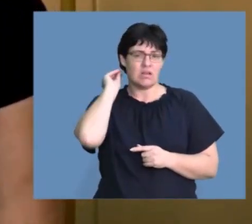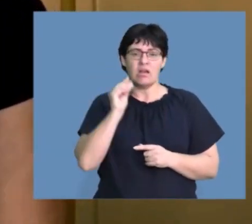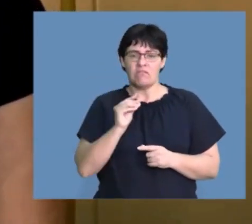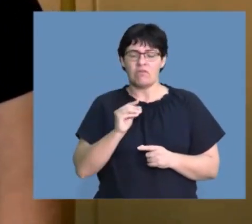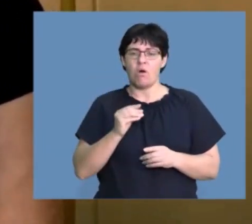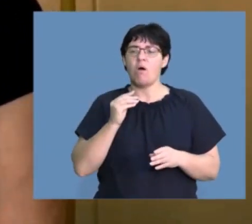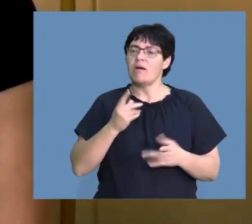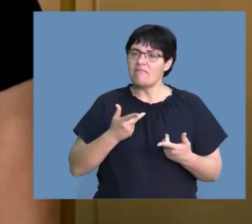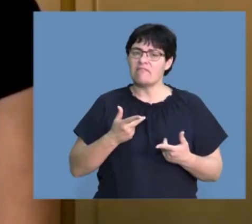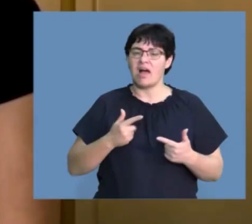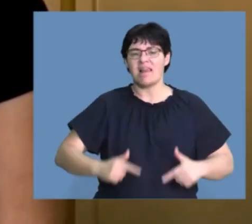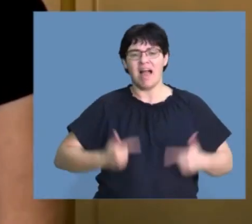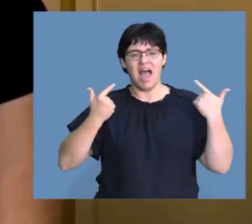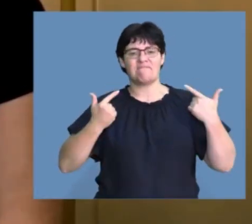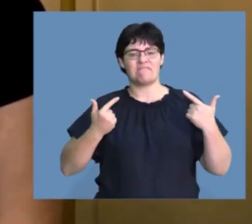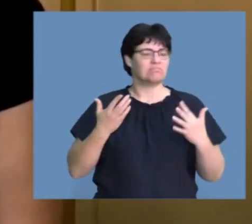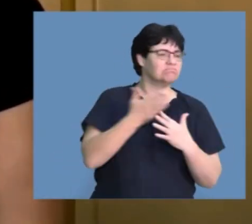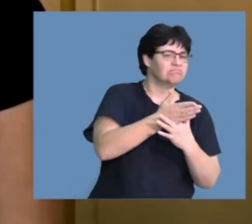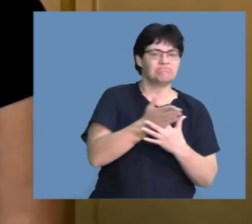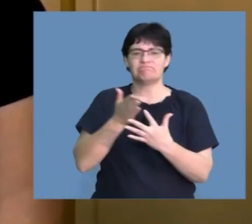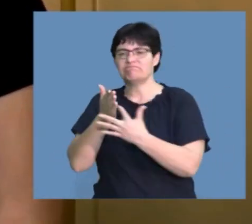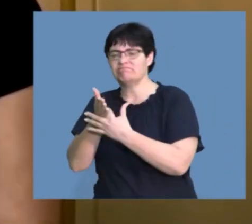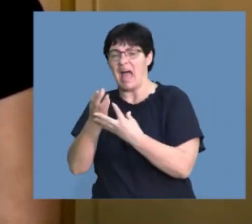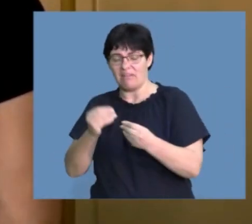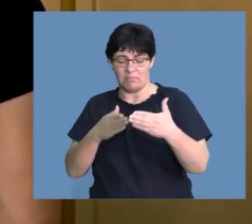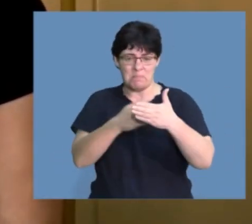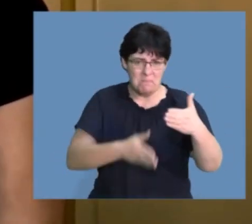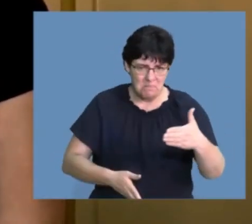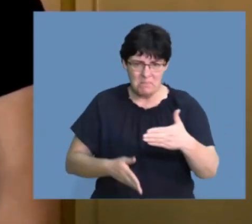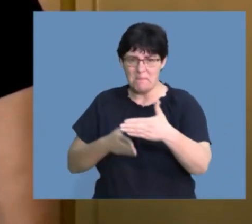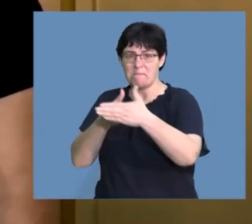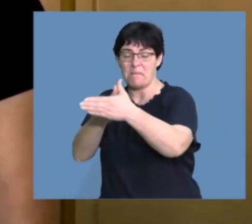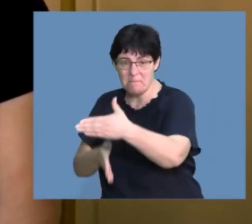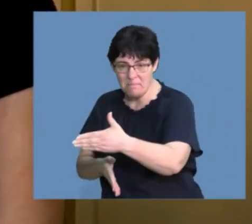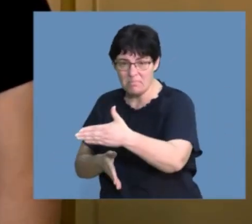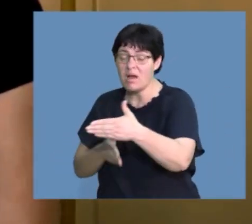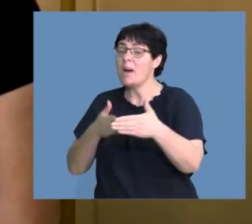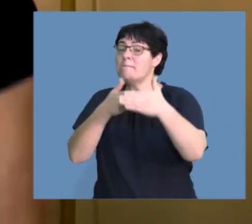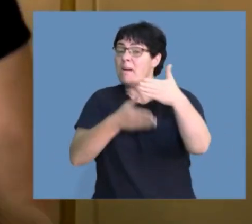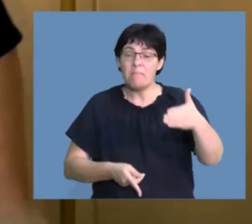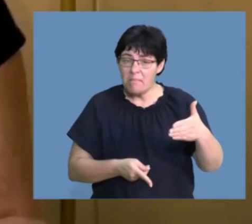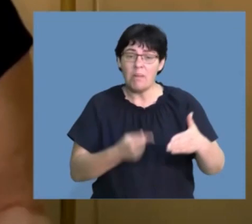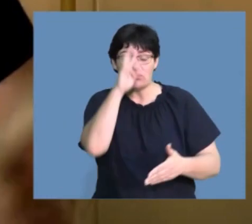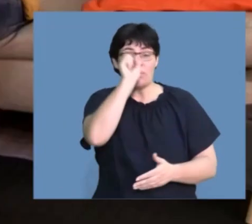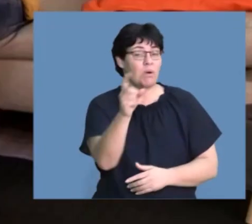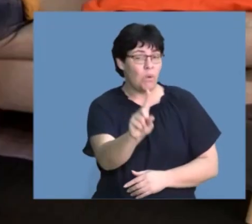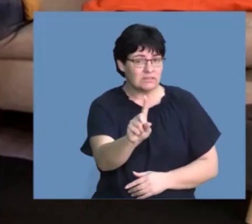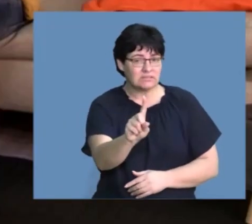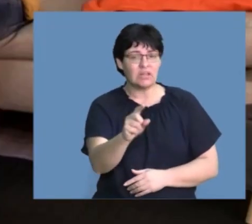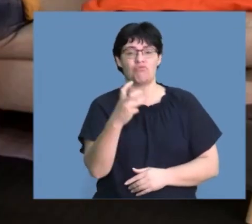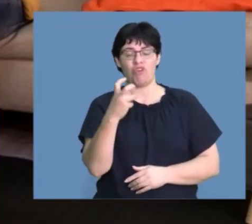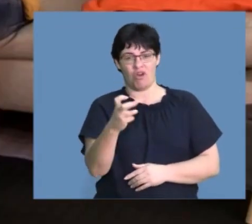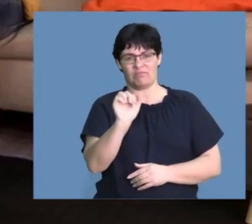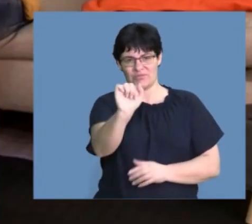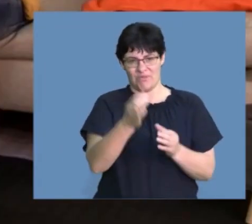walk through the field, when you walk in anywhere and you stumble on a big rock, I want you to remember values. So these are our